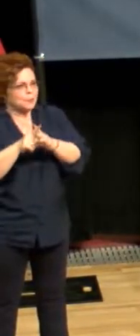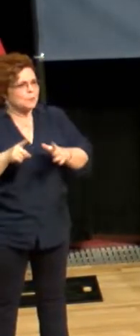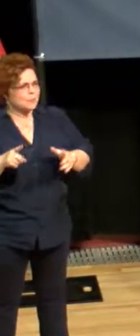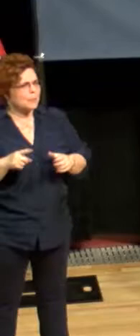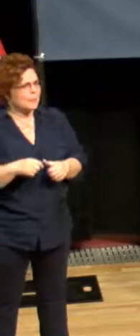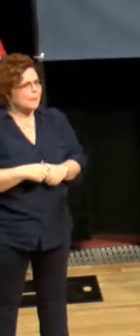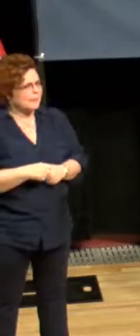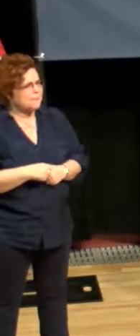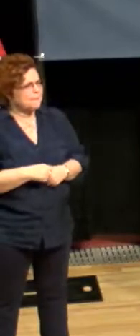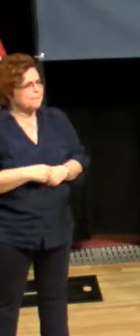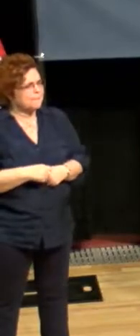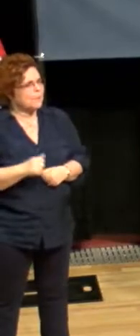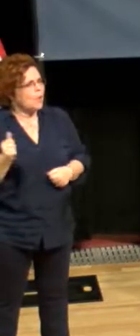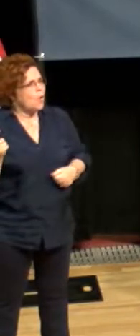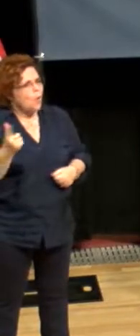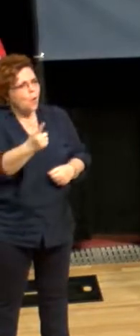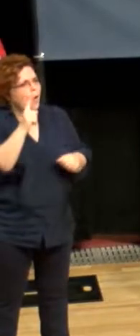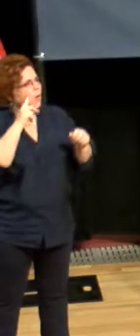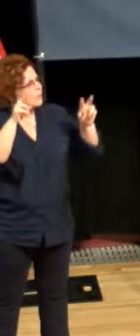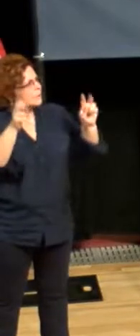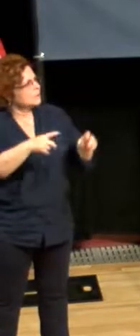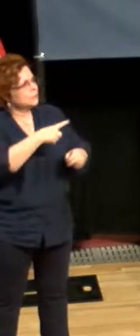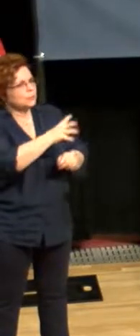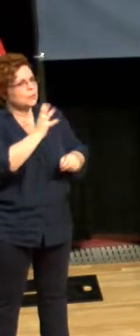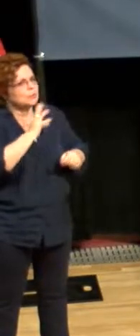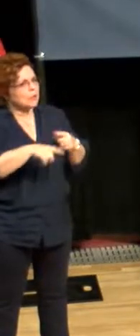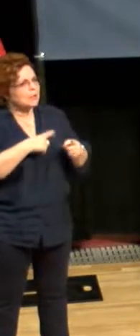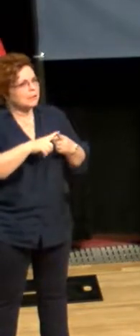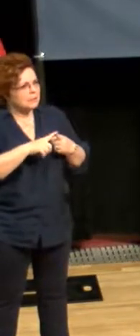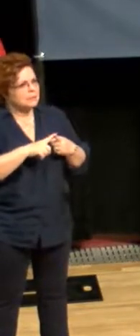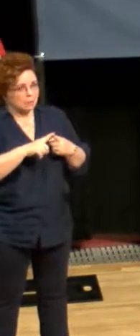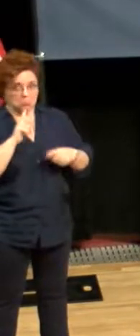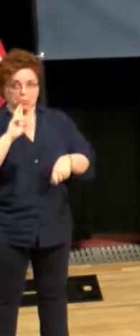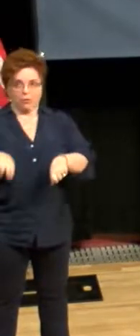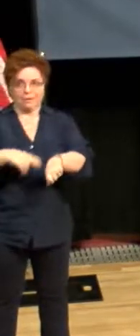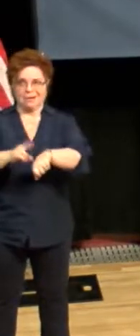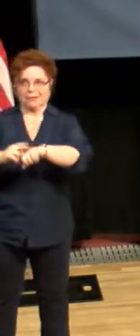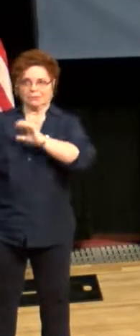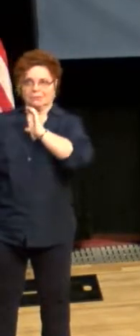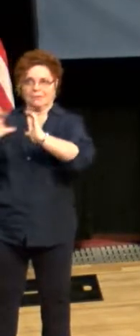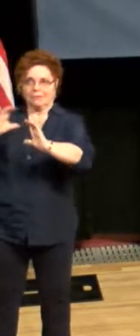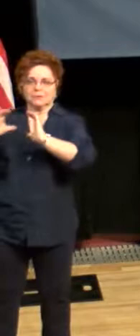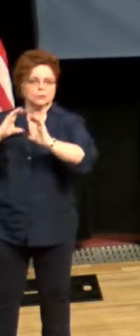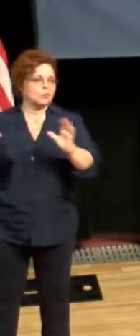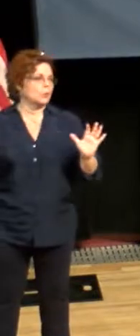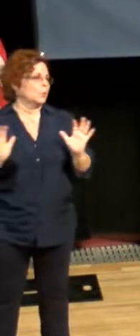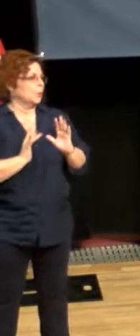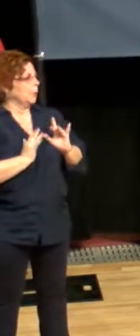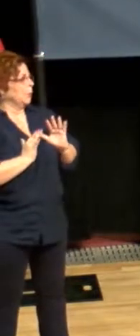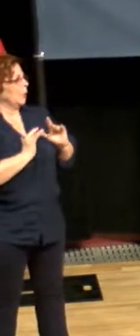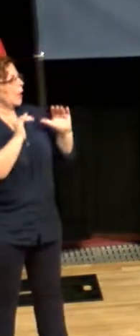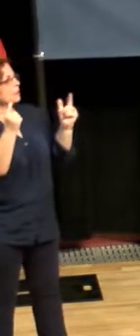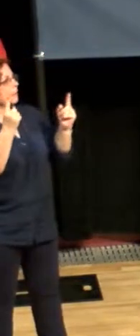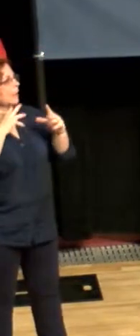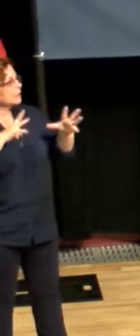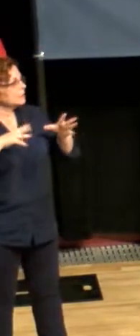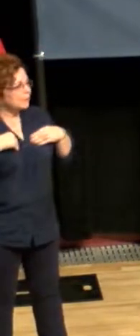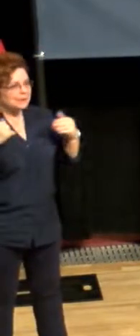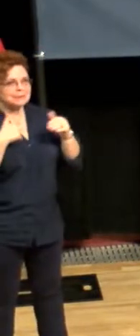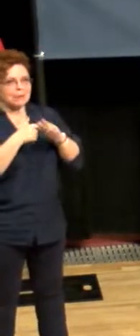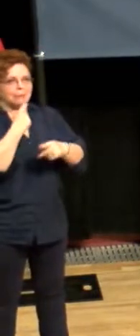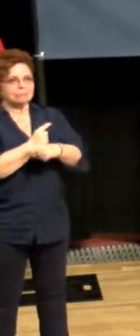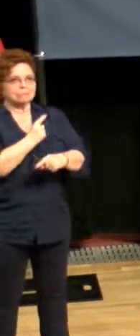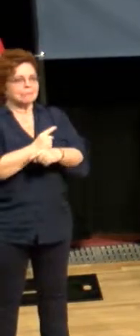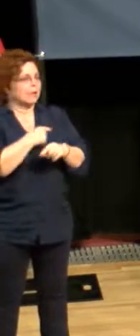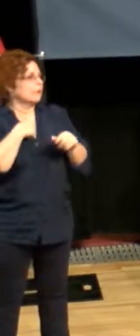to make all of the issues you're talking about part of the national conversation and something that is acceptable. It's mainstream now. That